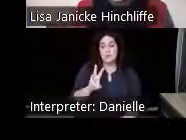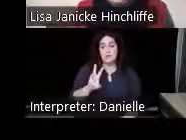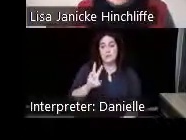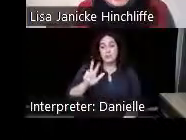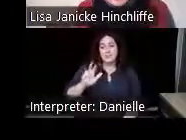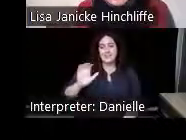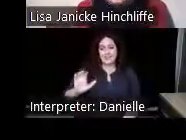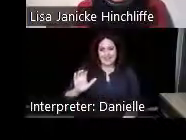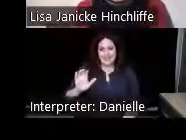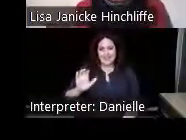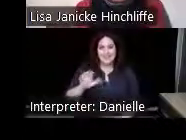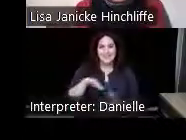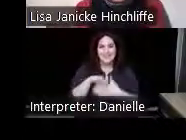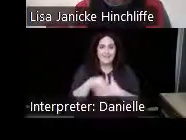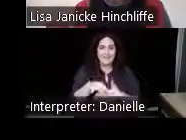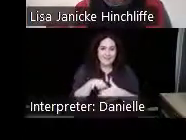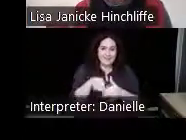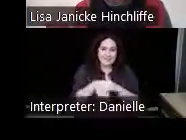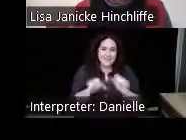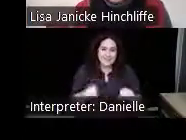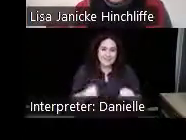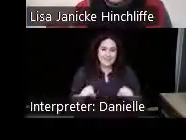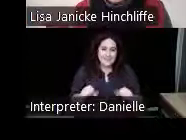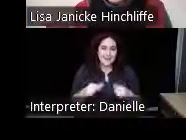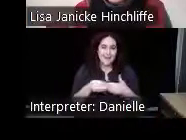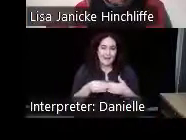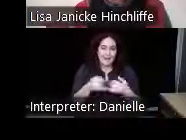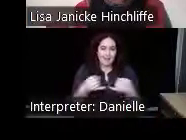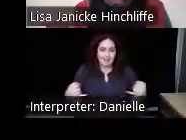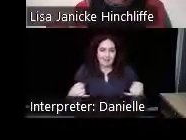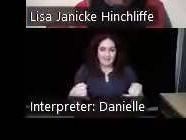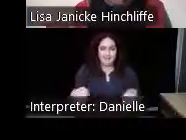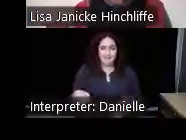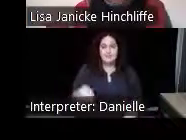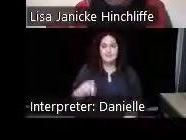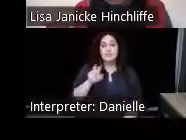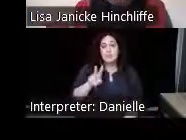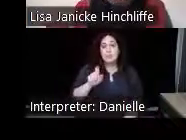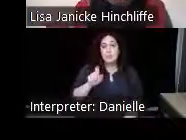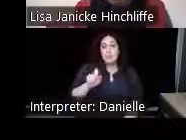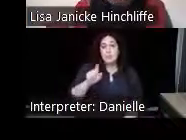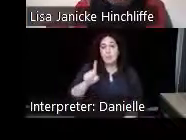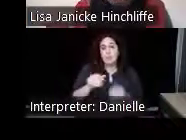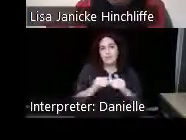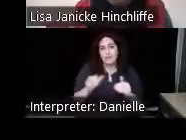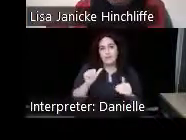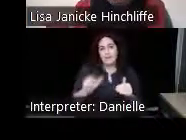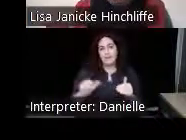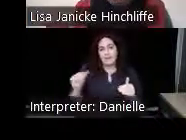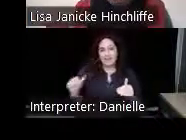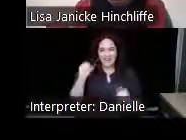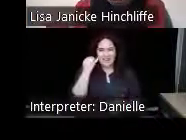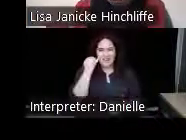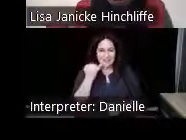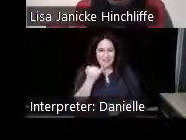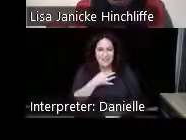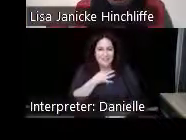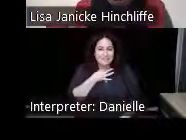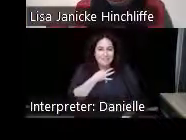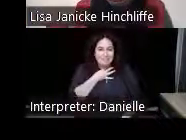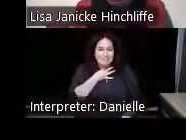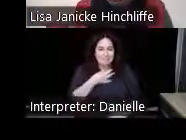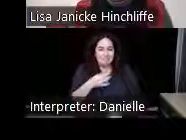Level AA, for those who are very into the technical here. These criteria